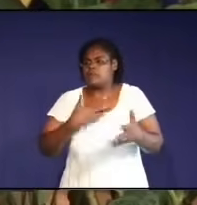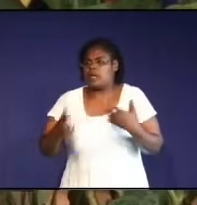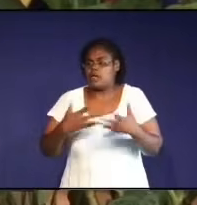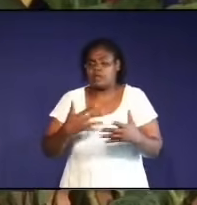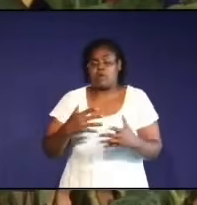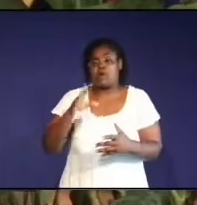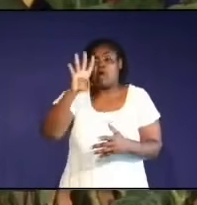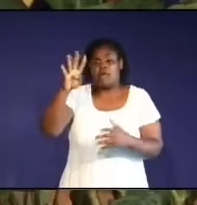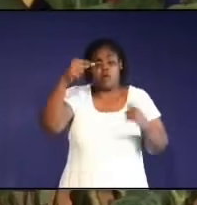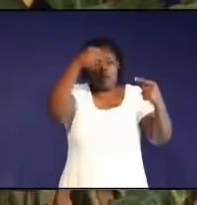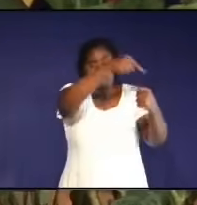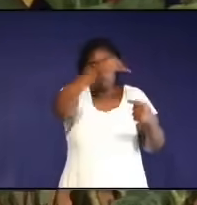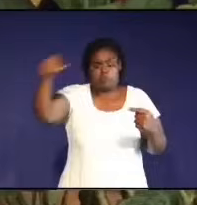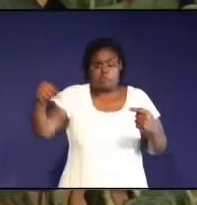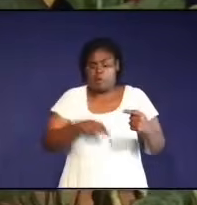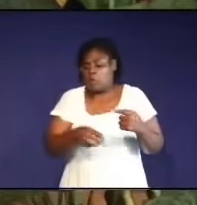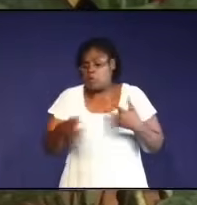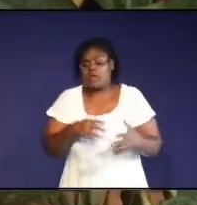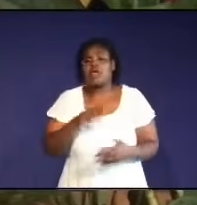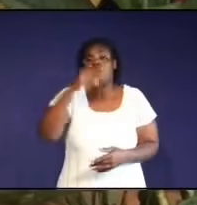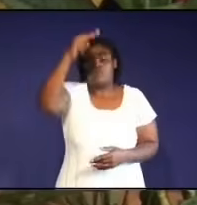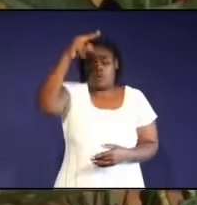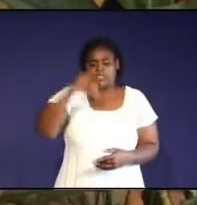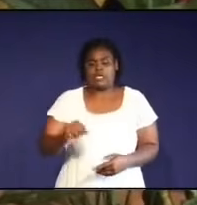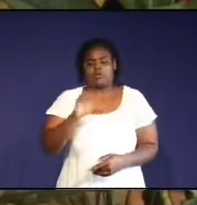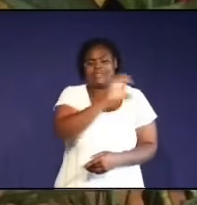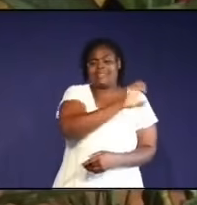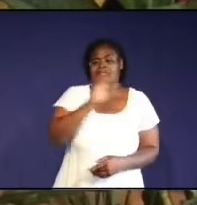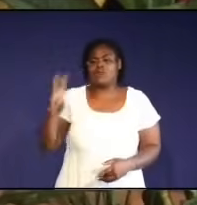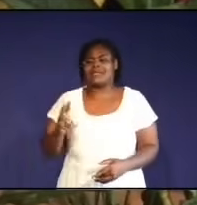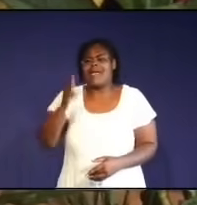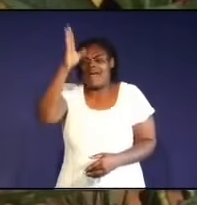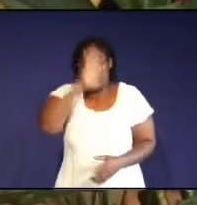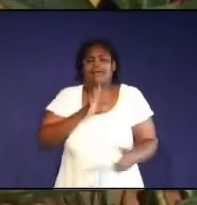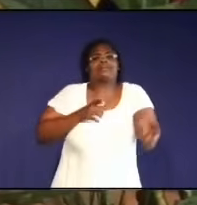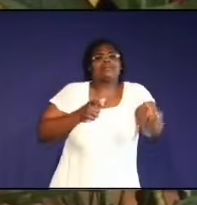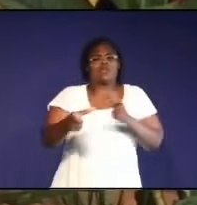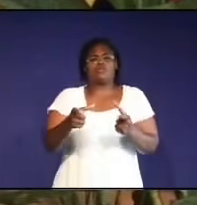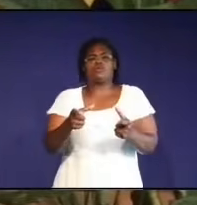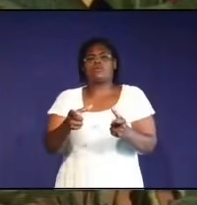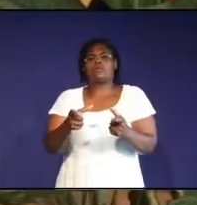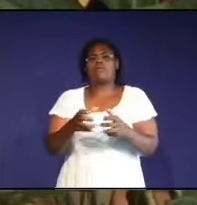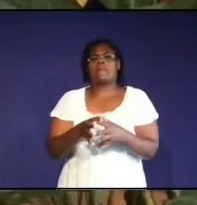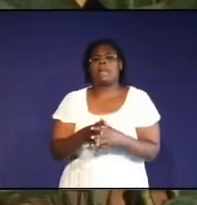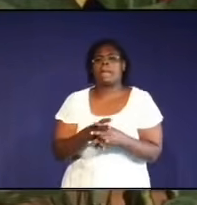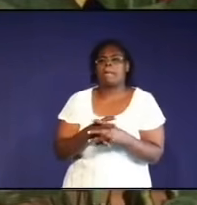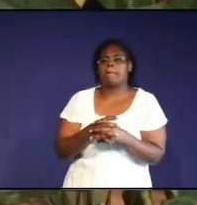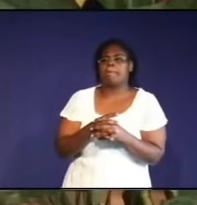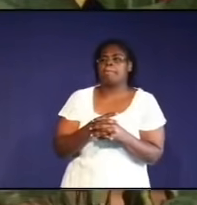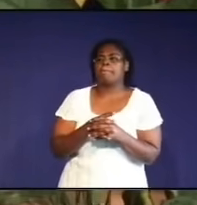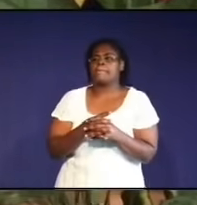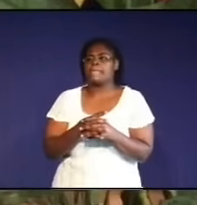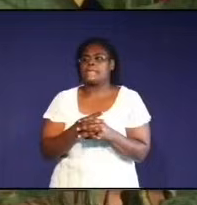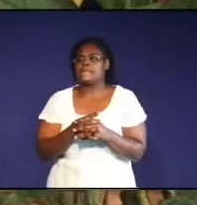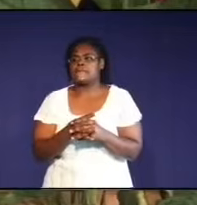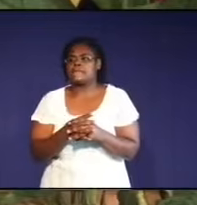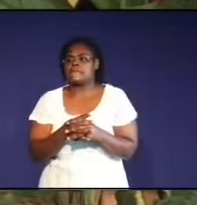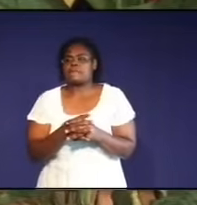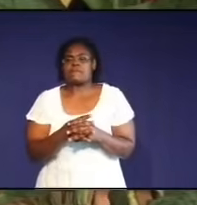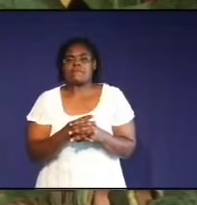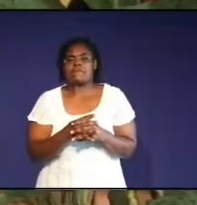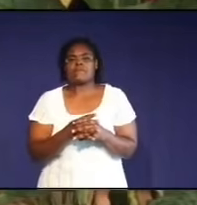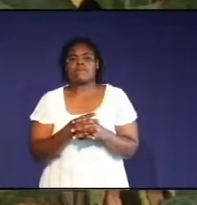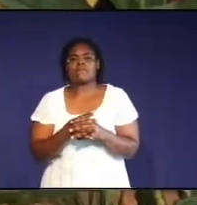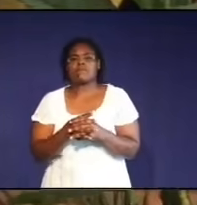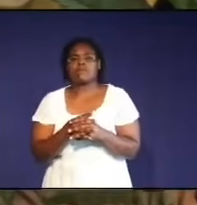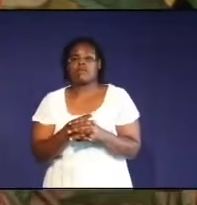four corners or north, south, east, and west or wrong, God is in charge. The central point he makes here, he